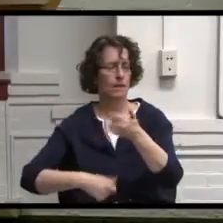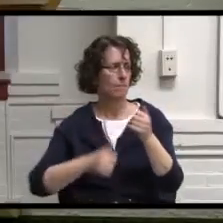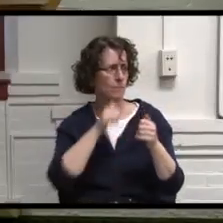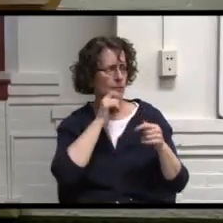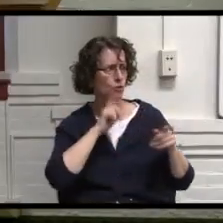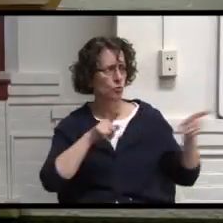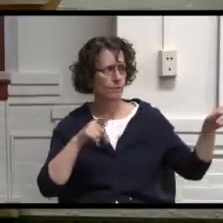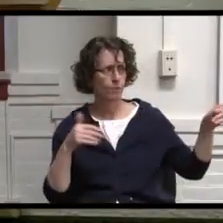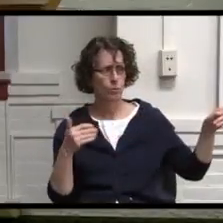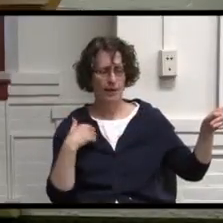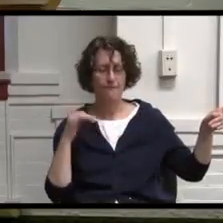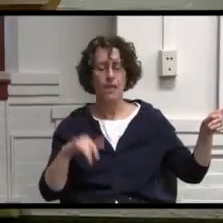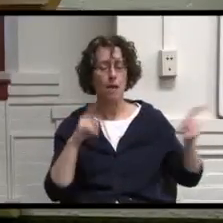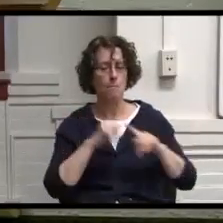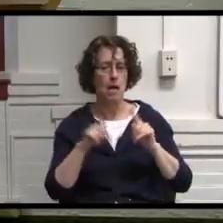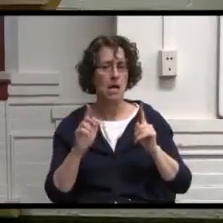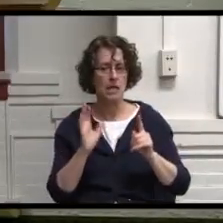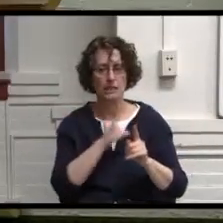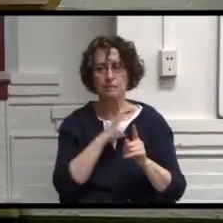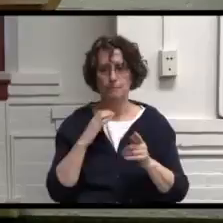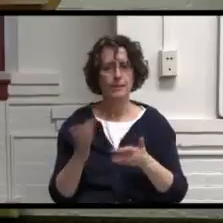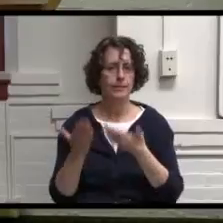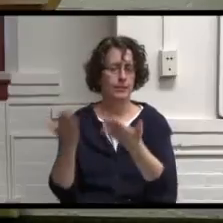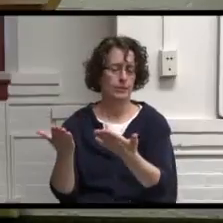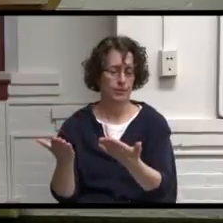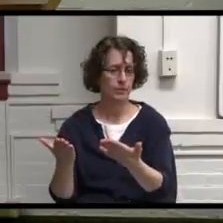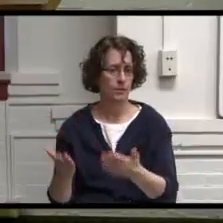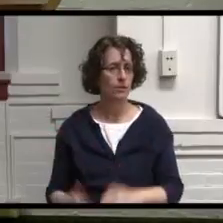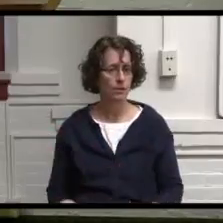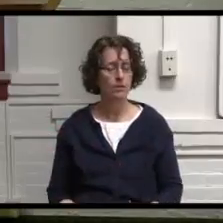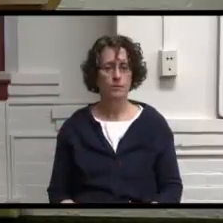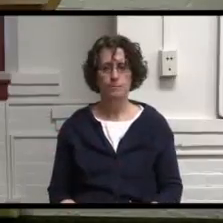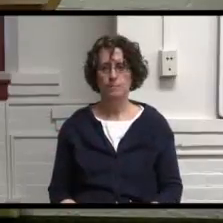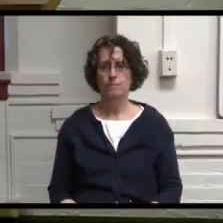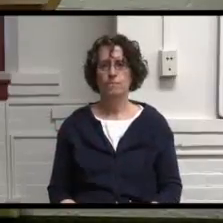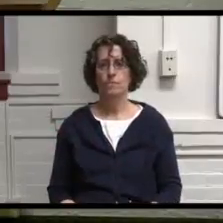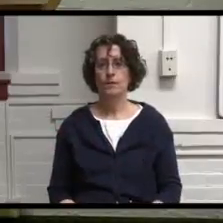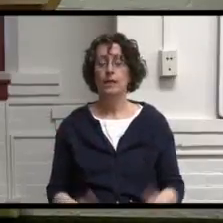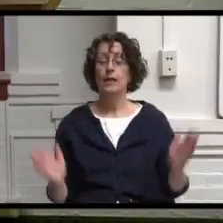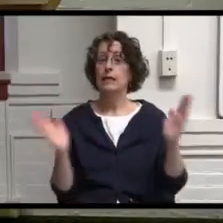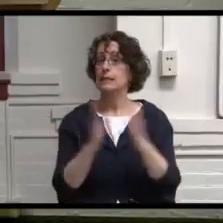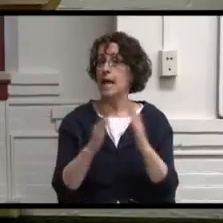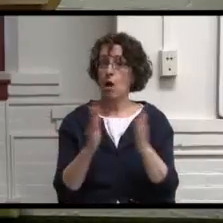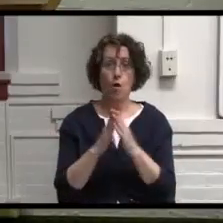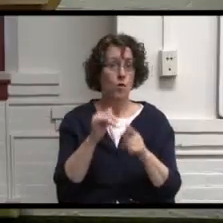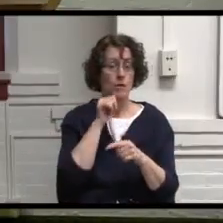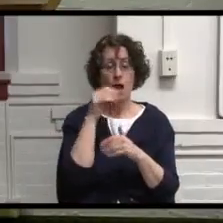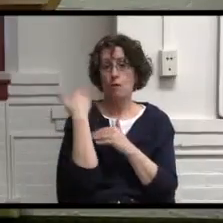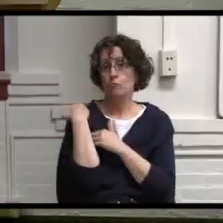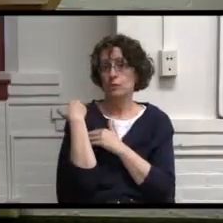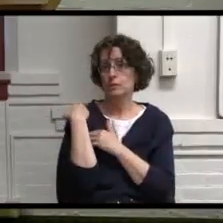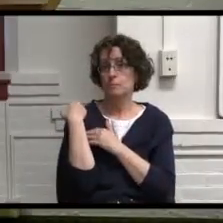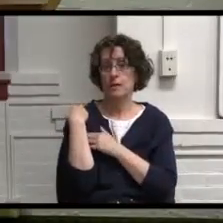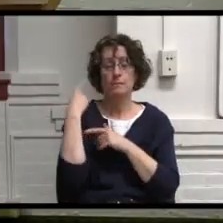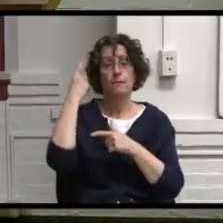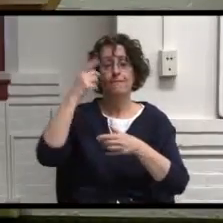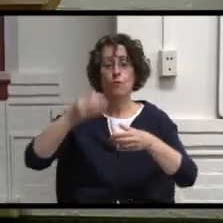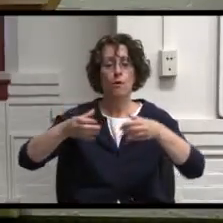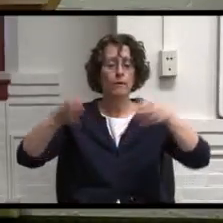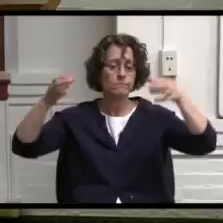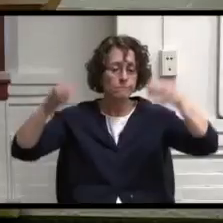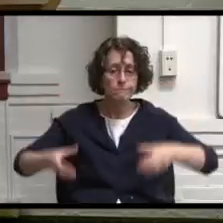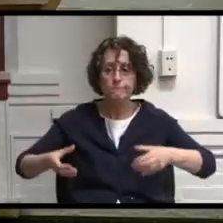have before you or not. yes, it is here. Yeah. The town shall not be responsible for the cost of a marker.